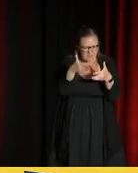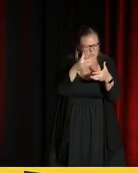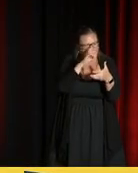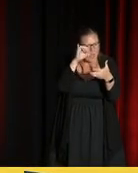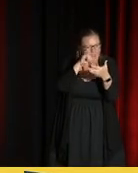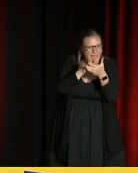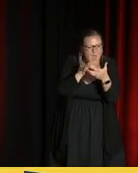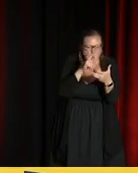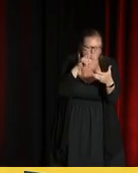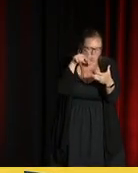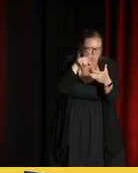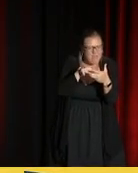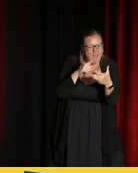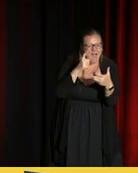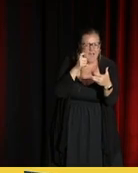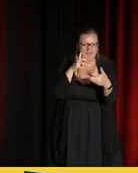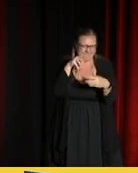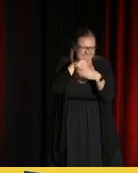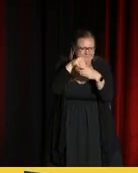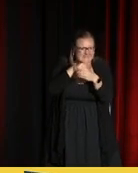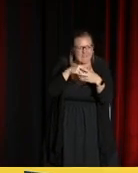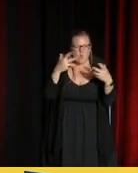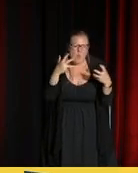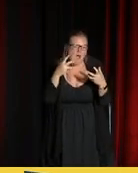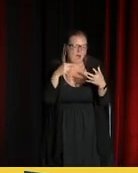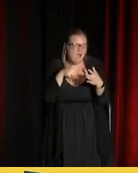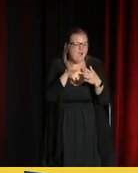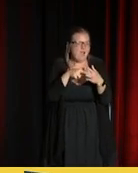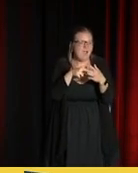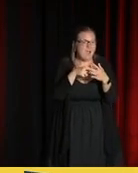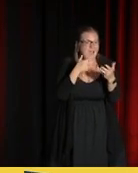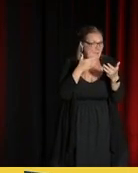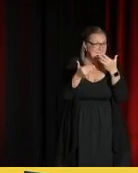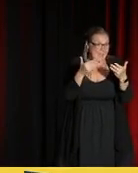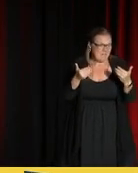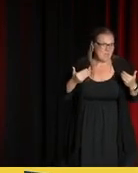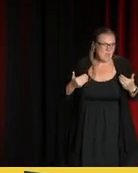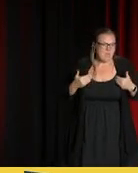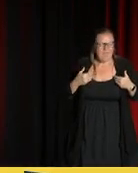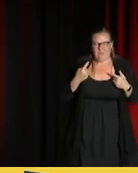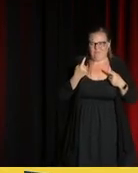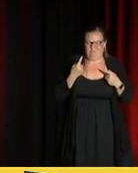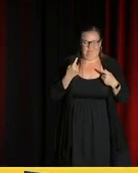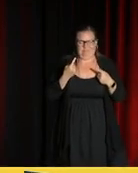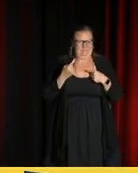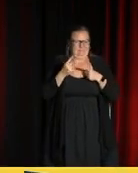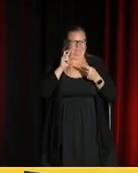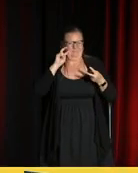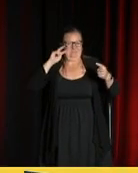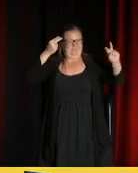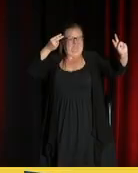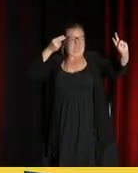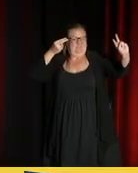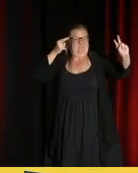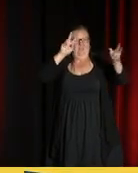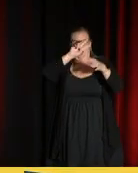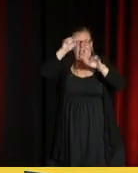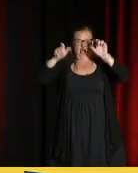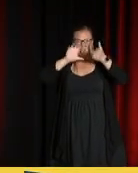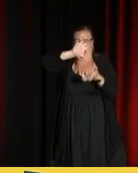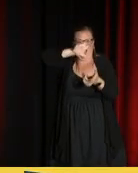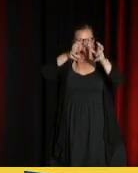Who exactly is supposed to fit inside? Maybe we've had that backwards, twisted, upside